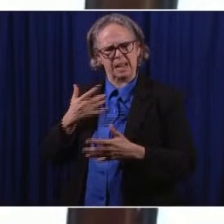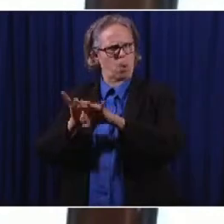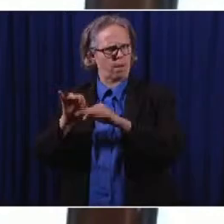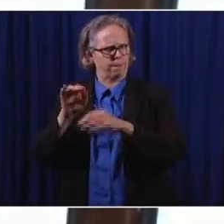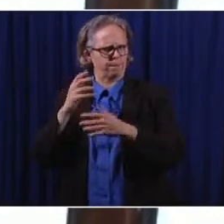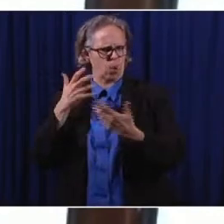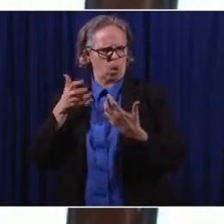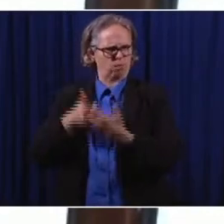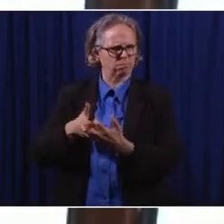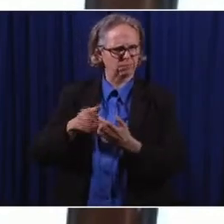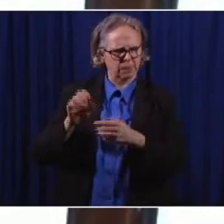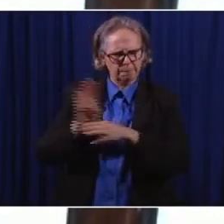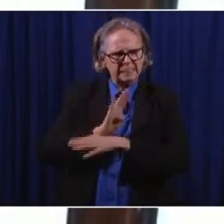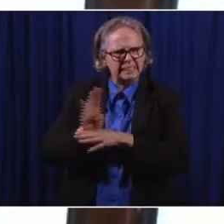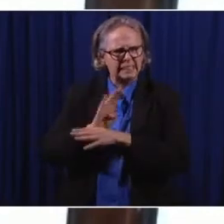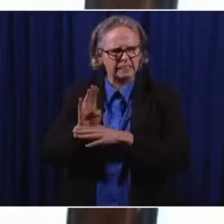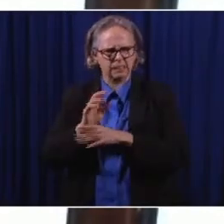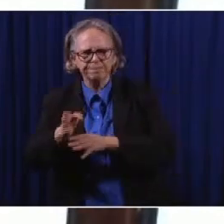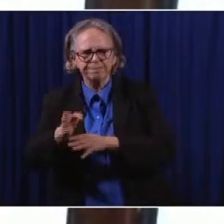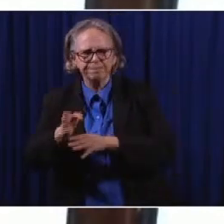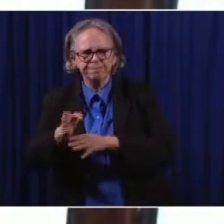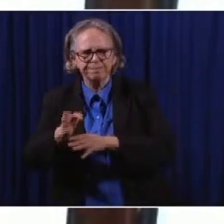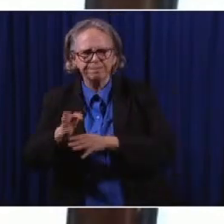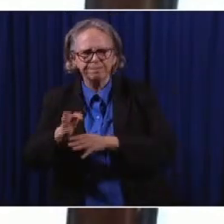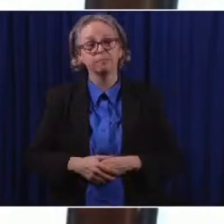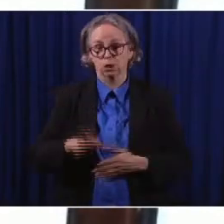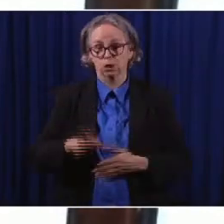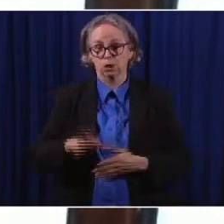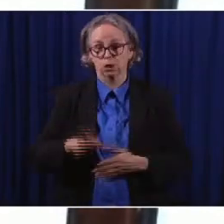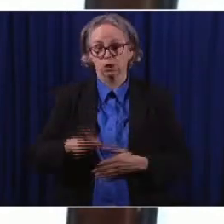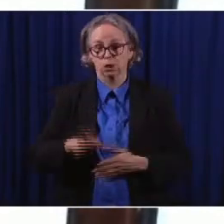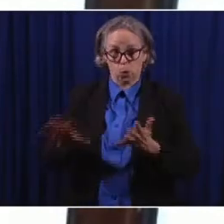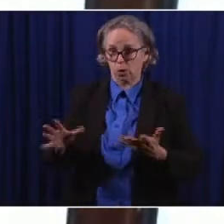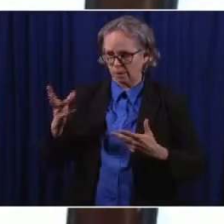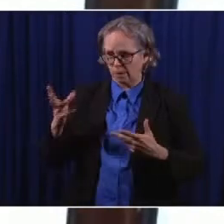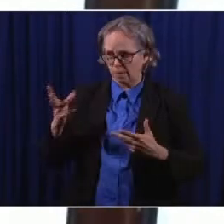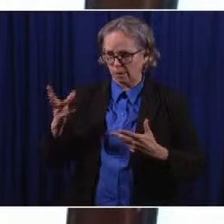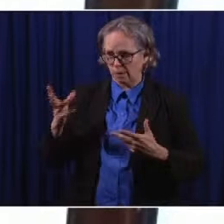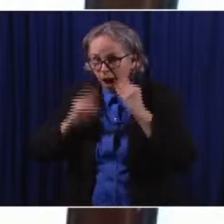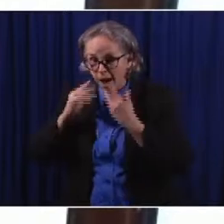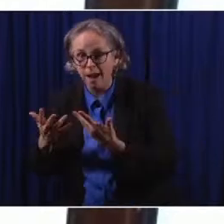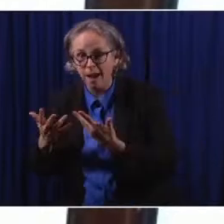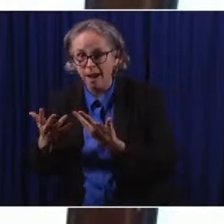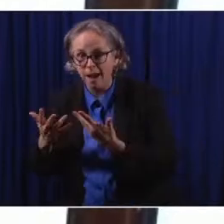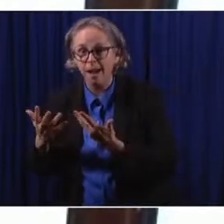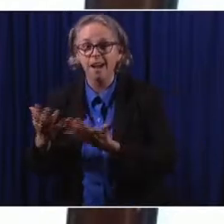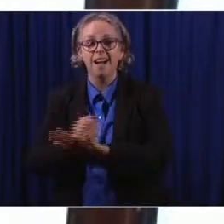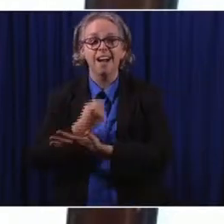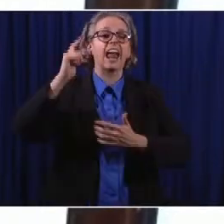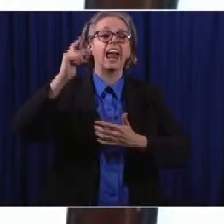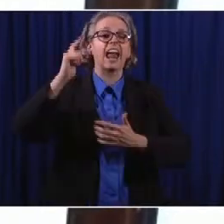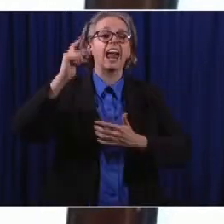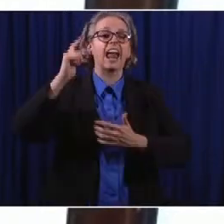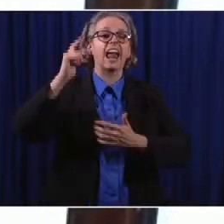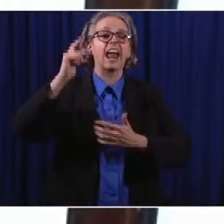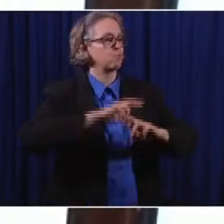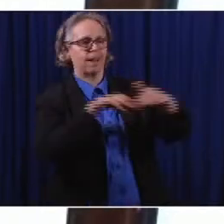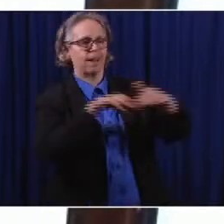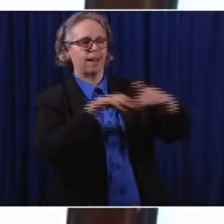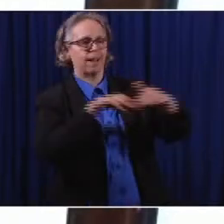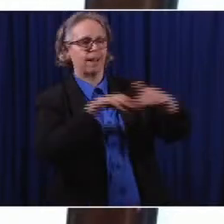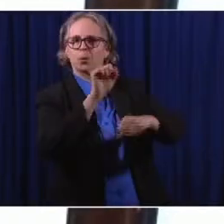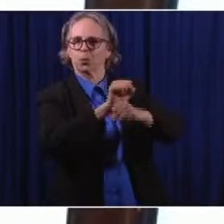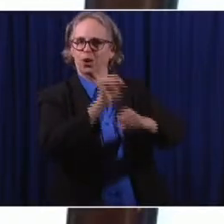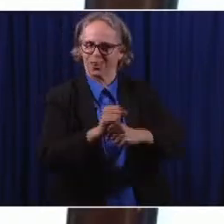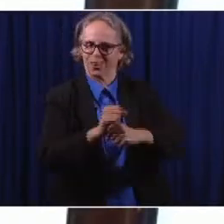industry because that students would be seen in their early placement opportunities or full-time job opportunities.